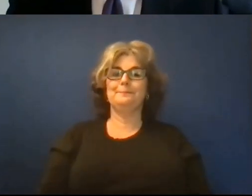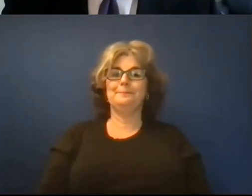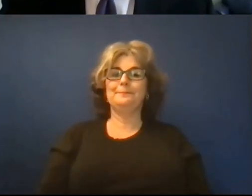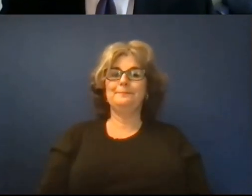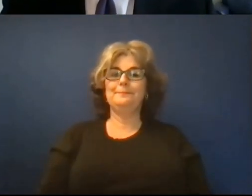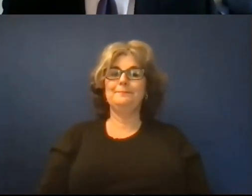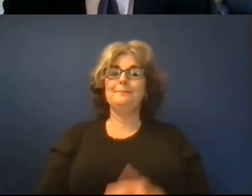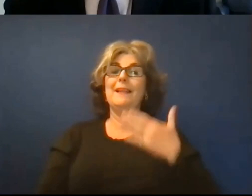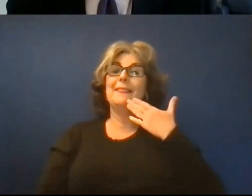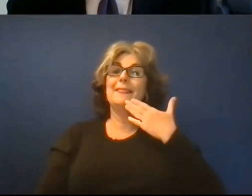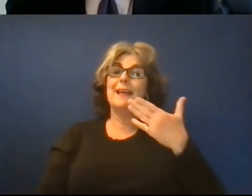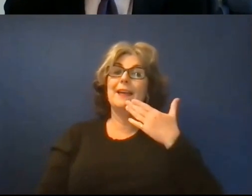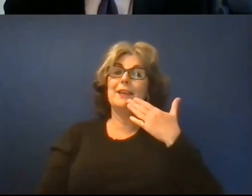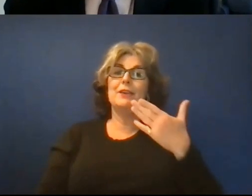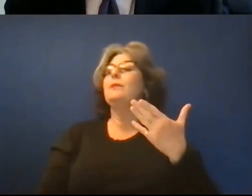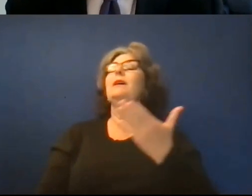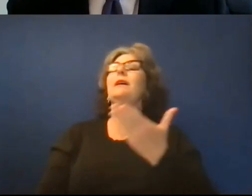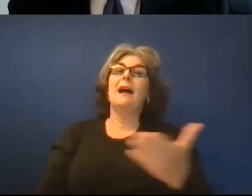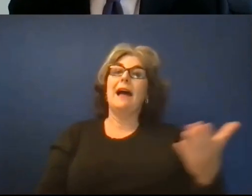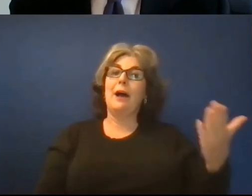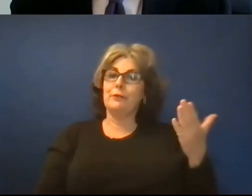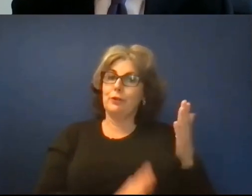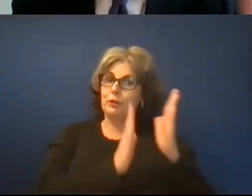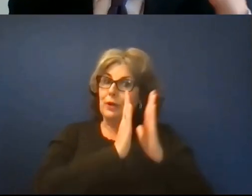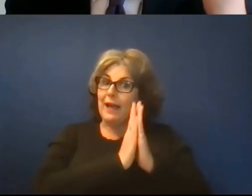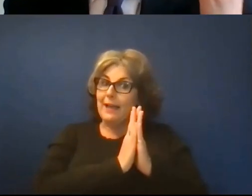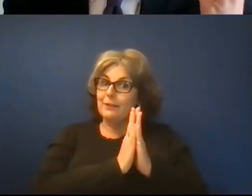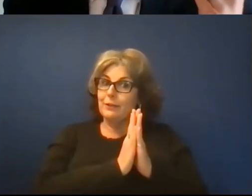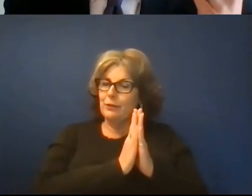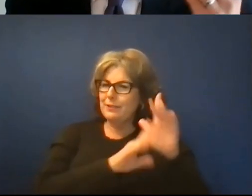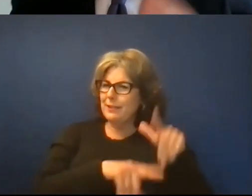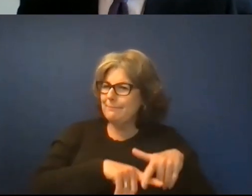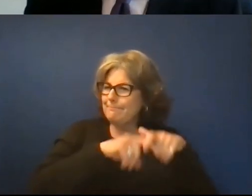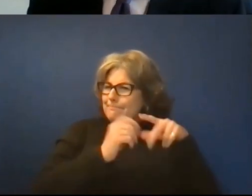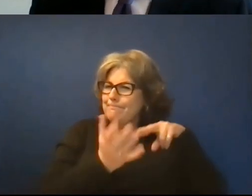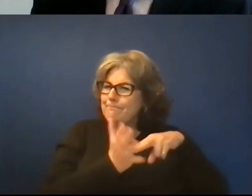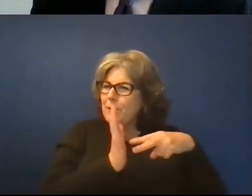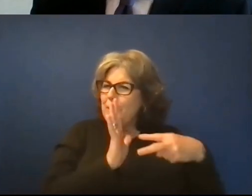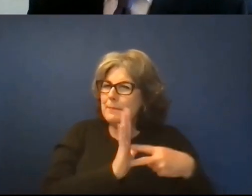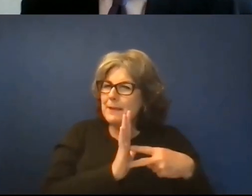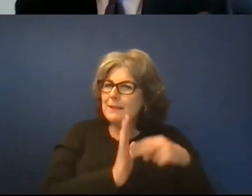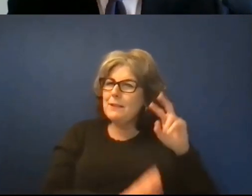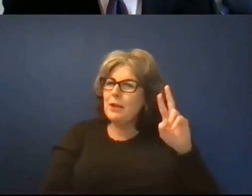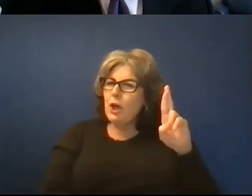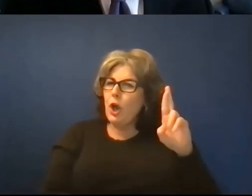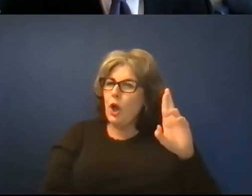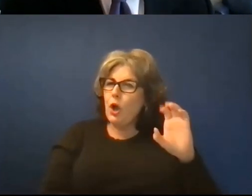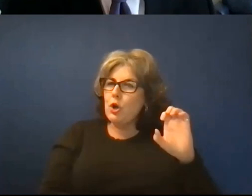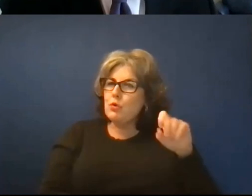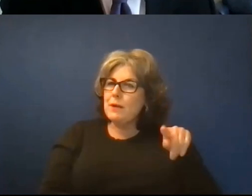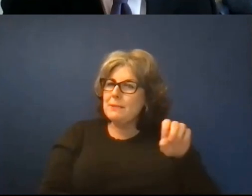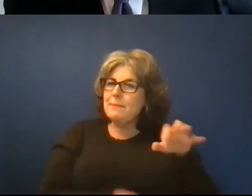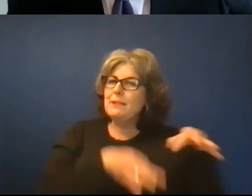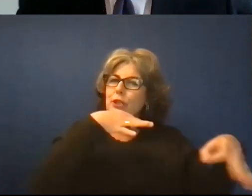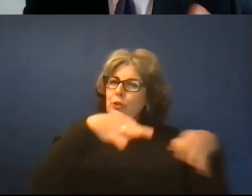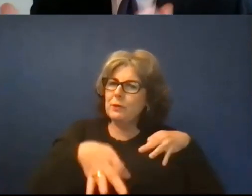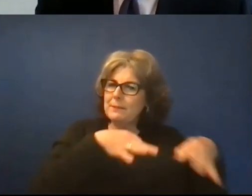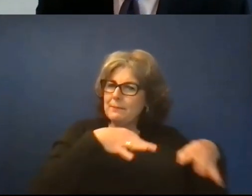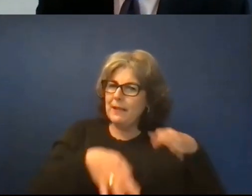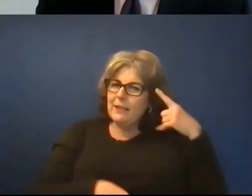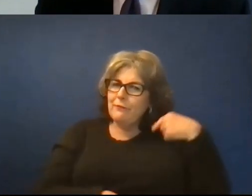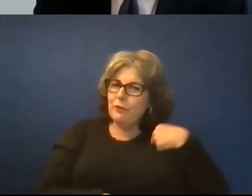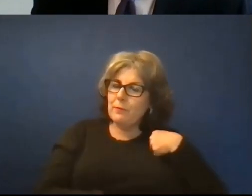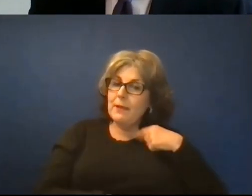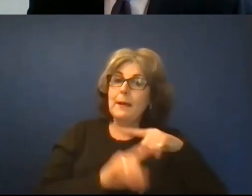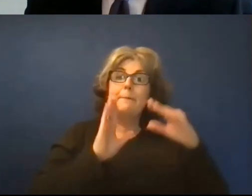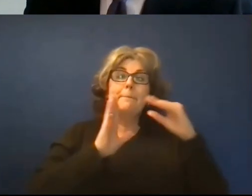you very much. I was about to ask you, because you said respite, and I wasn't quite clear what respite meant, but then you defined it for me. But for the